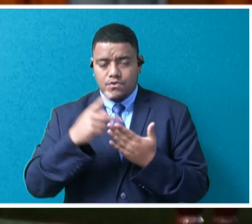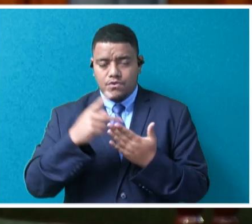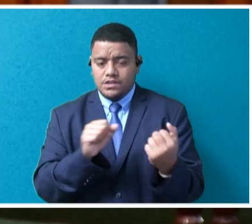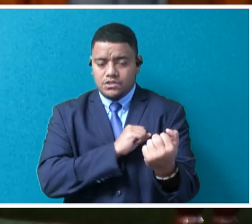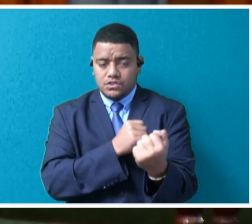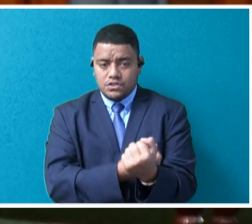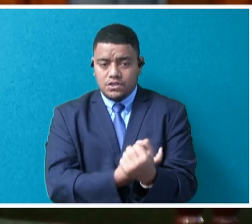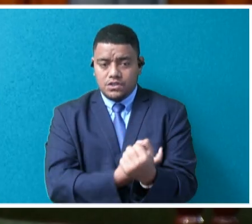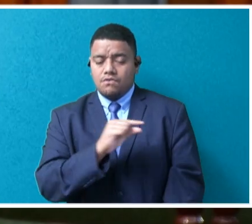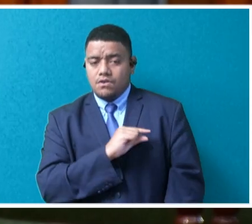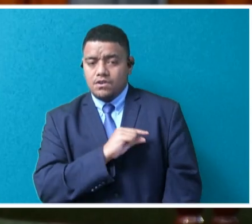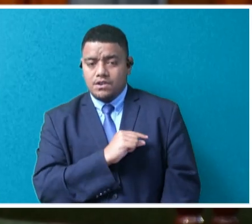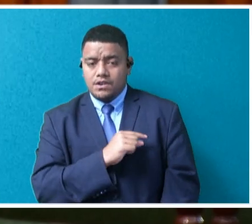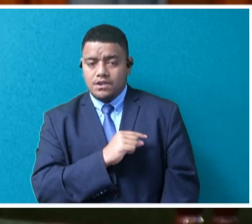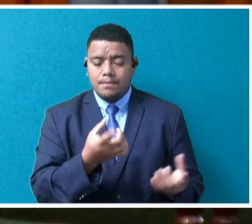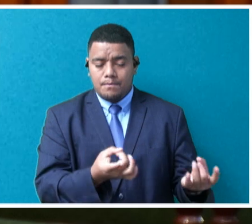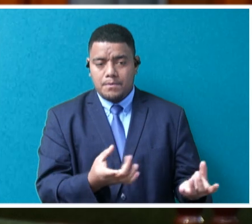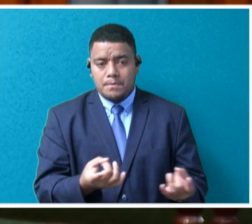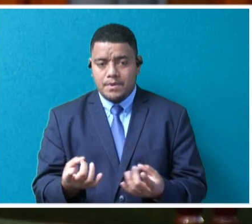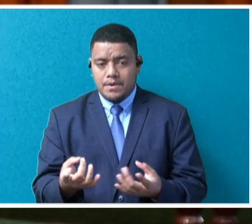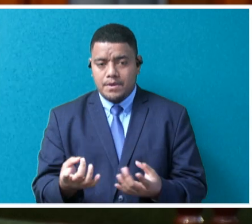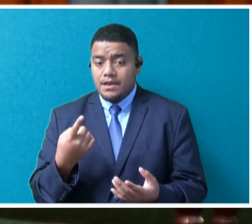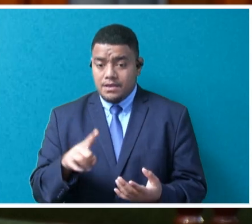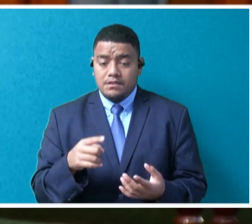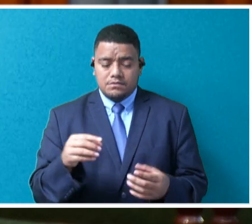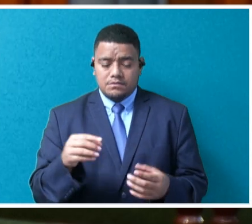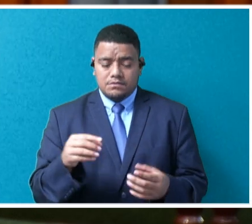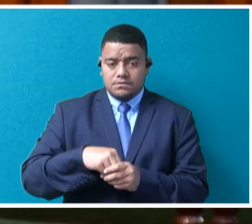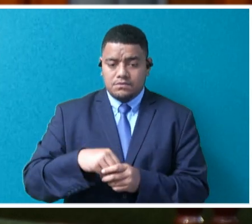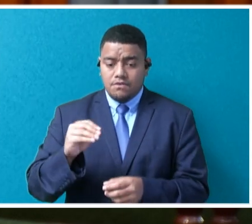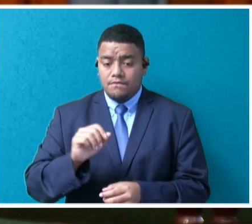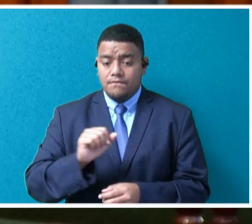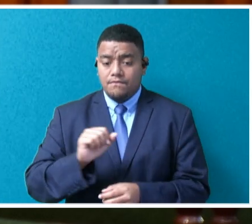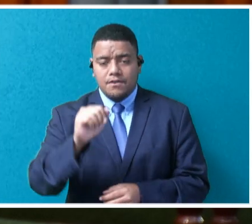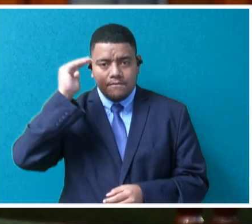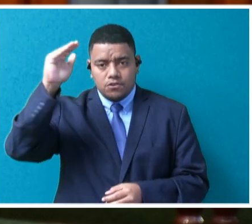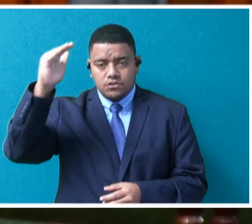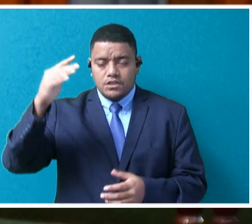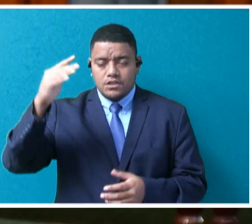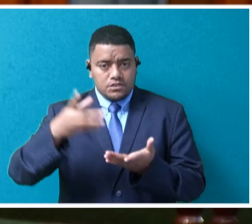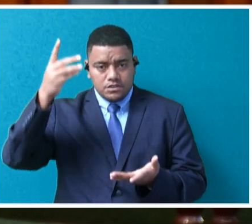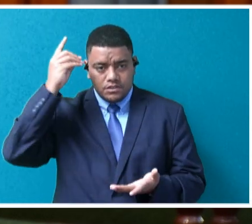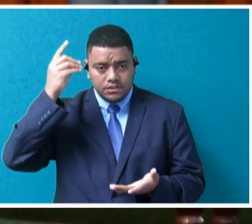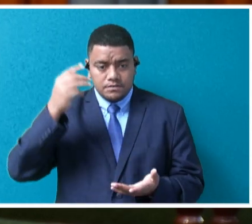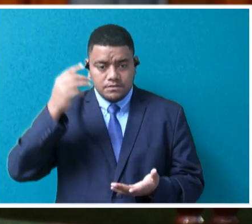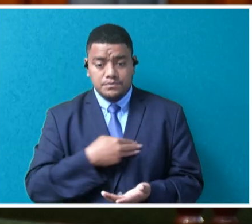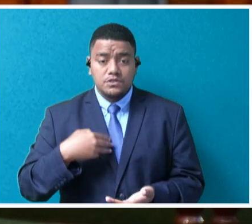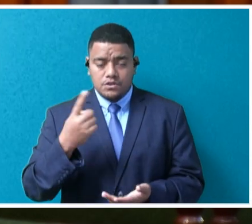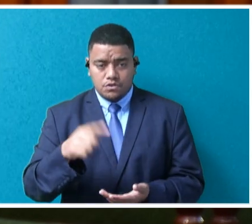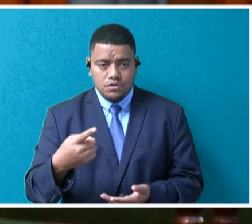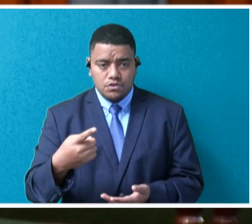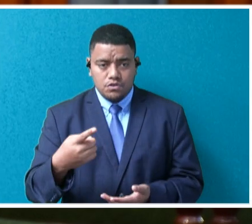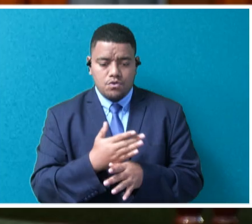strengthening the quality, the preparedness, and the suitability of their future educators. The Ministry continues to